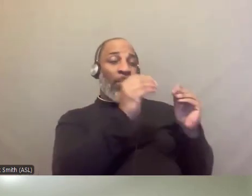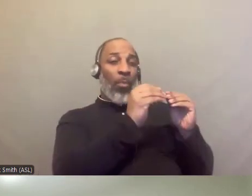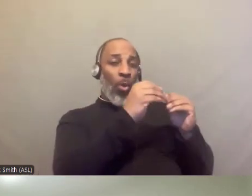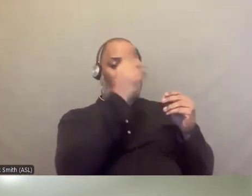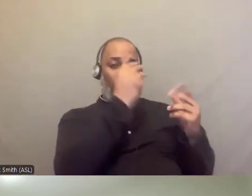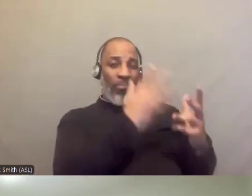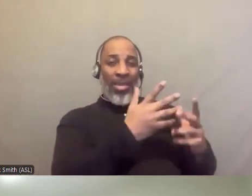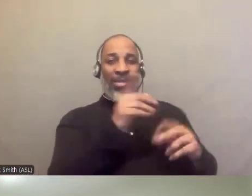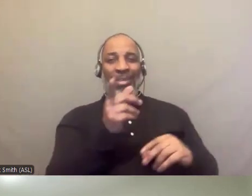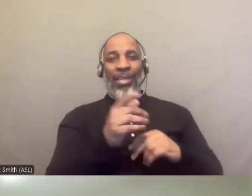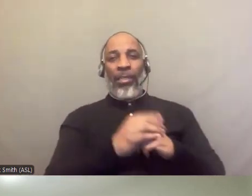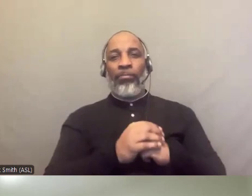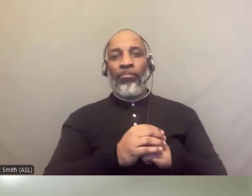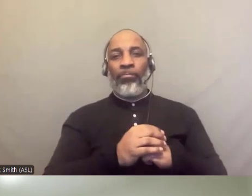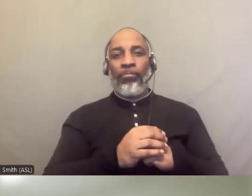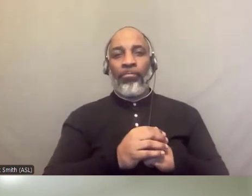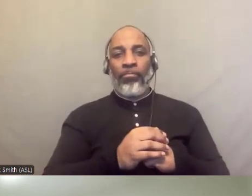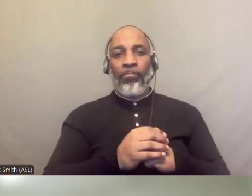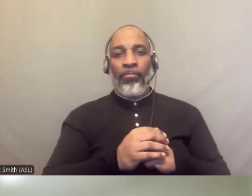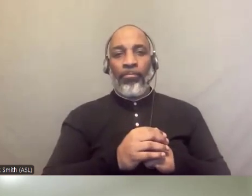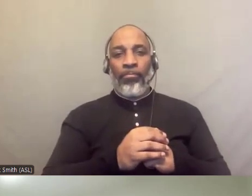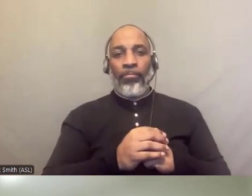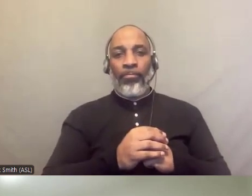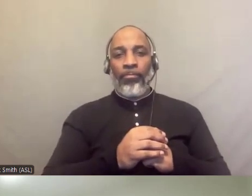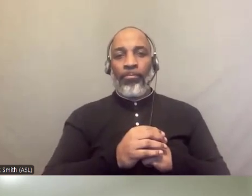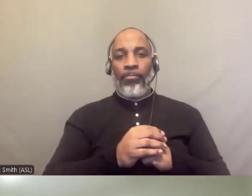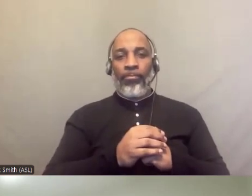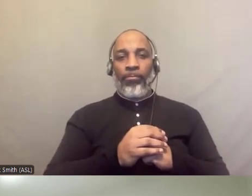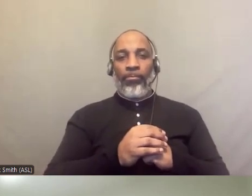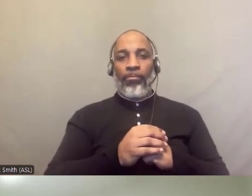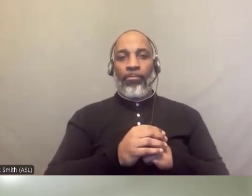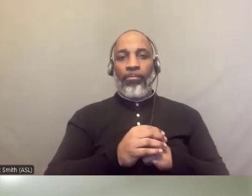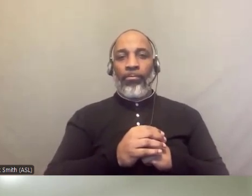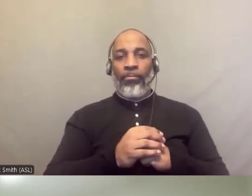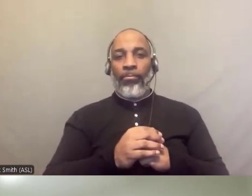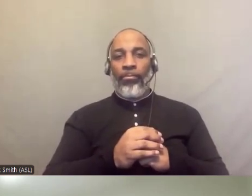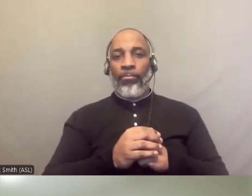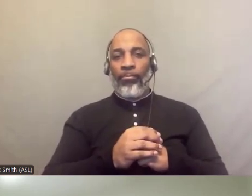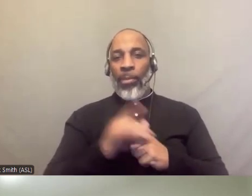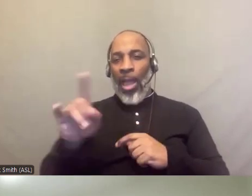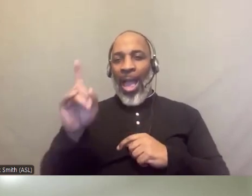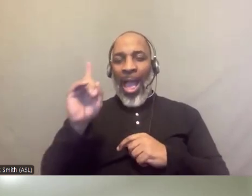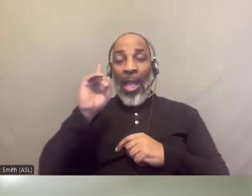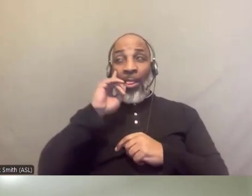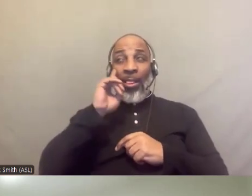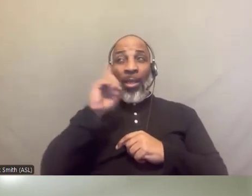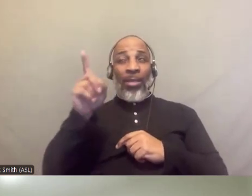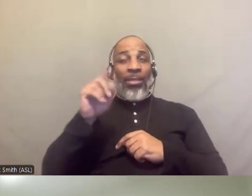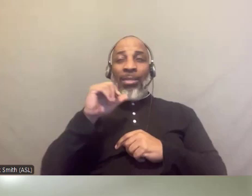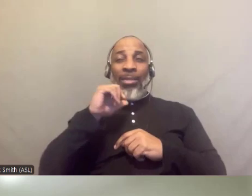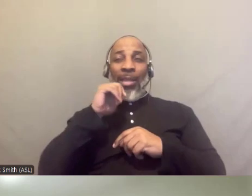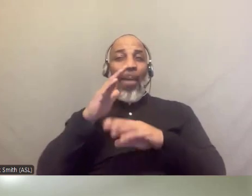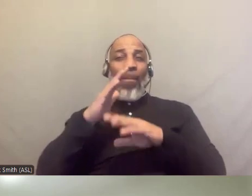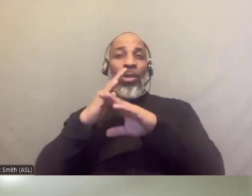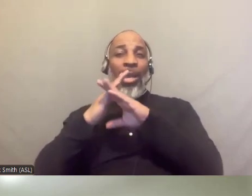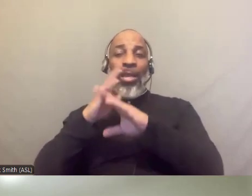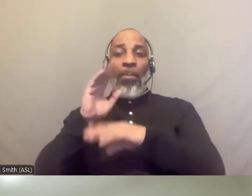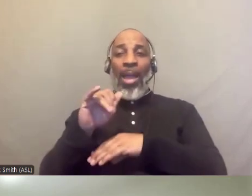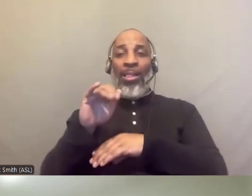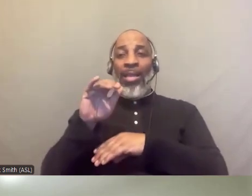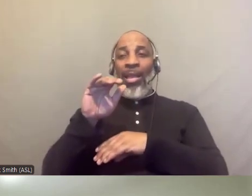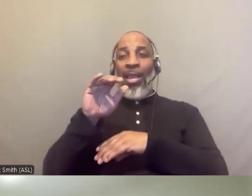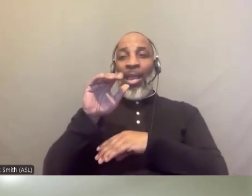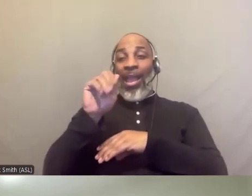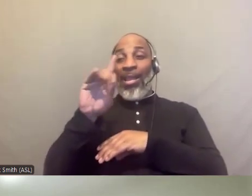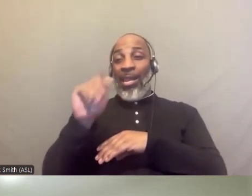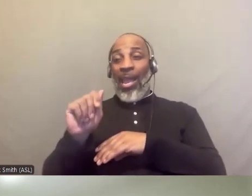here. Yeah. I on the face of it, it looks like she's not protected by the ADA. If I was